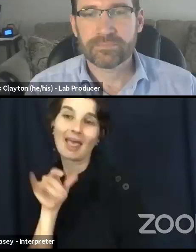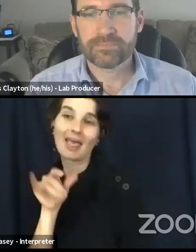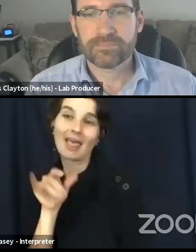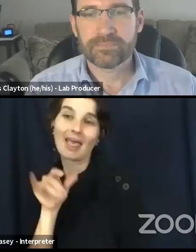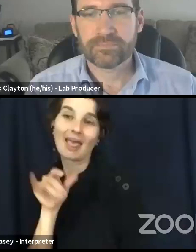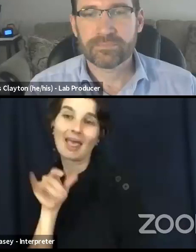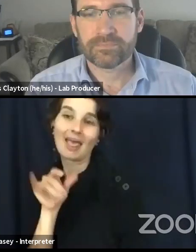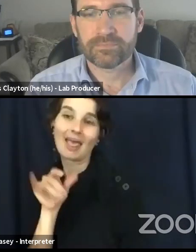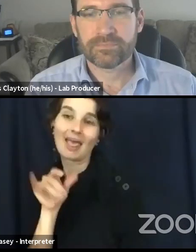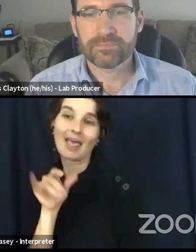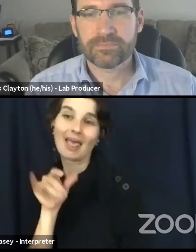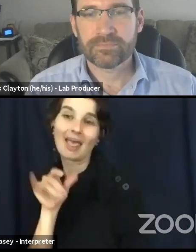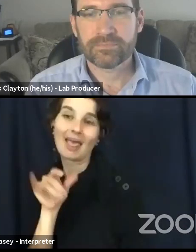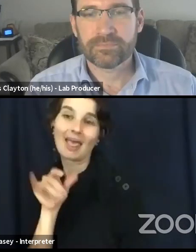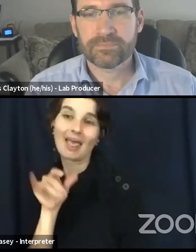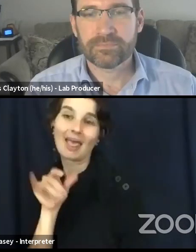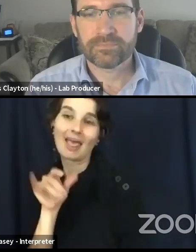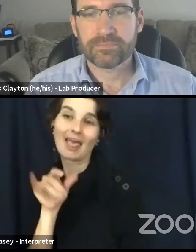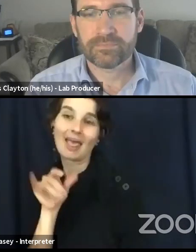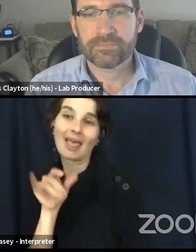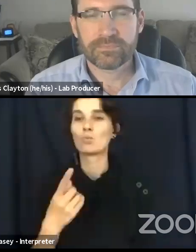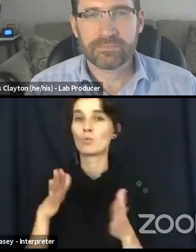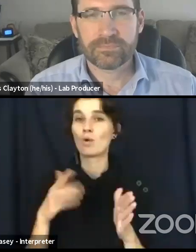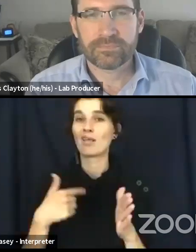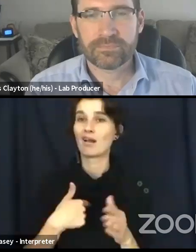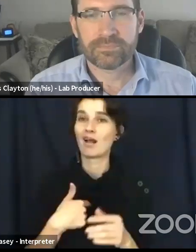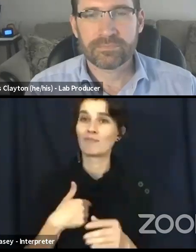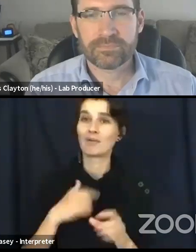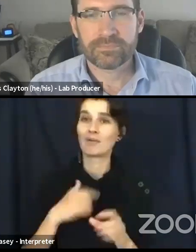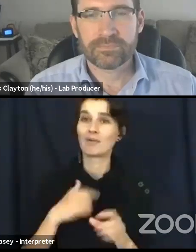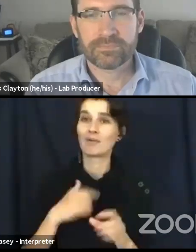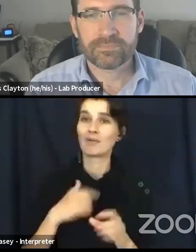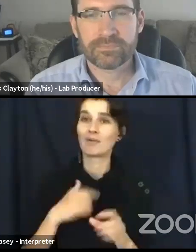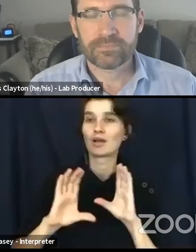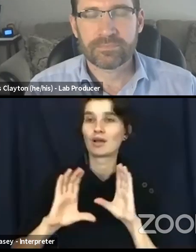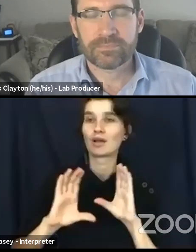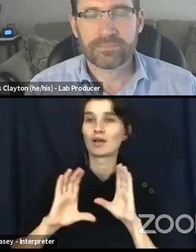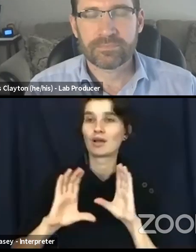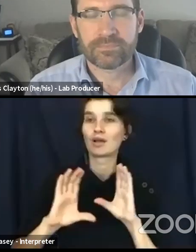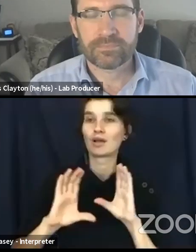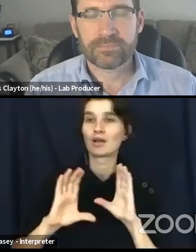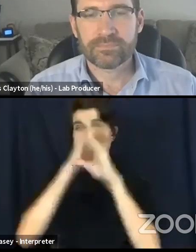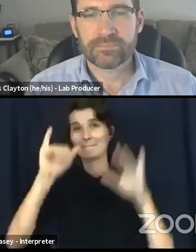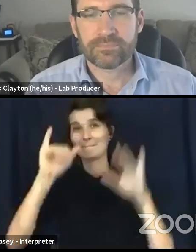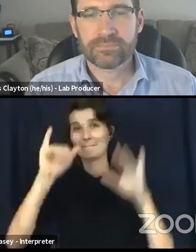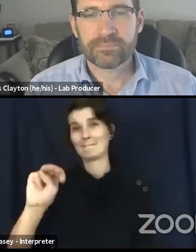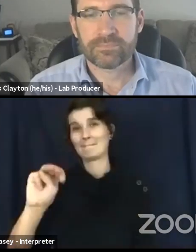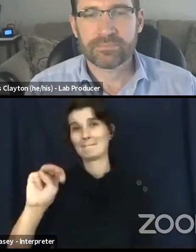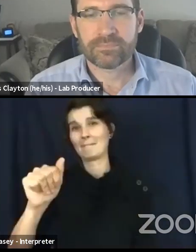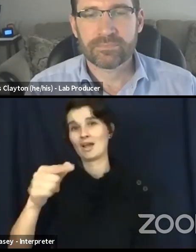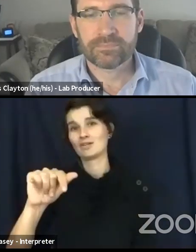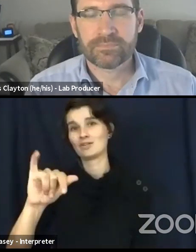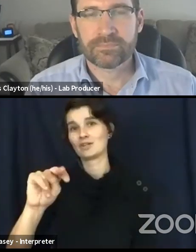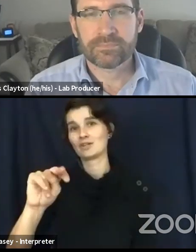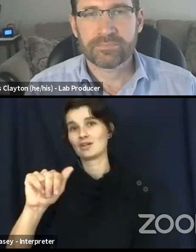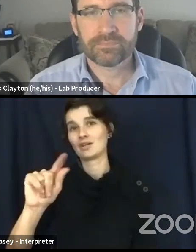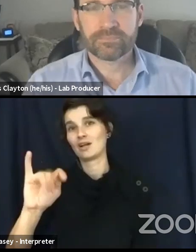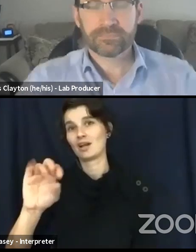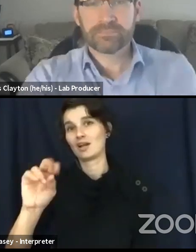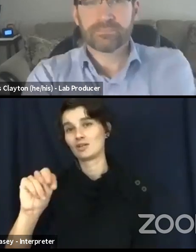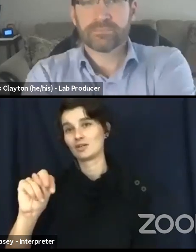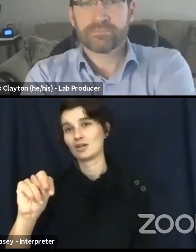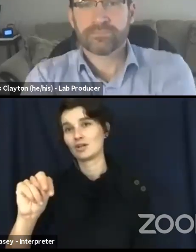One way that, you know, I've been exploring is just through imagination is putting one person in the audience when I'm sitting on my